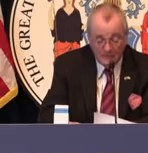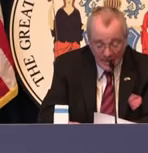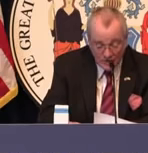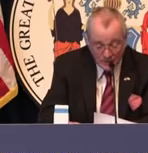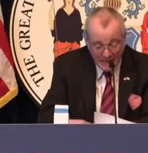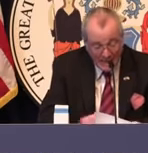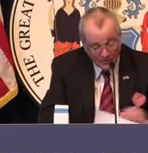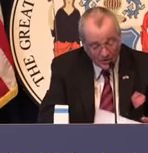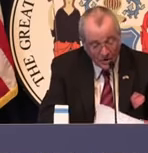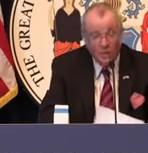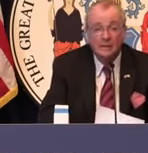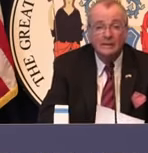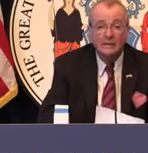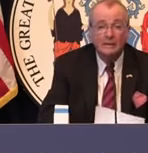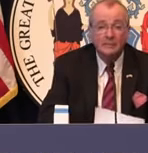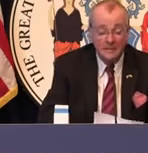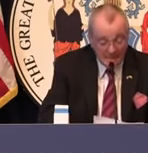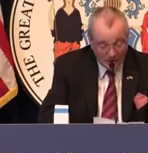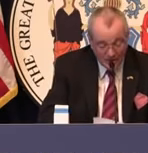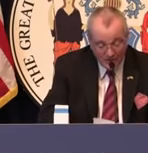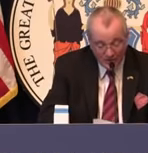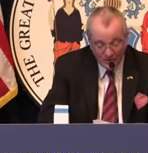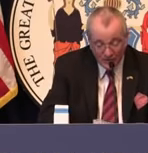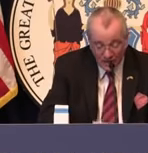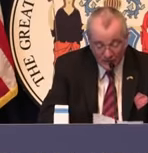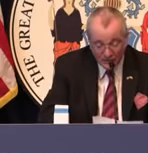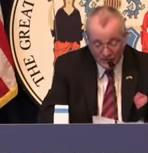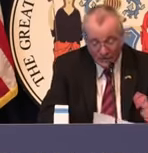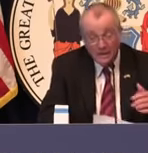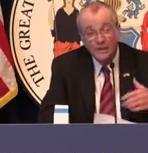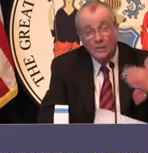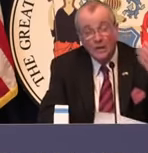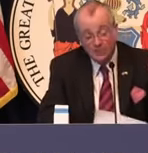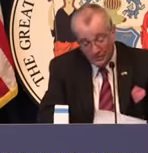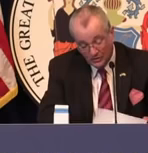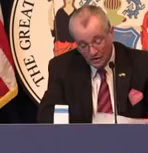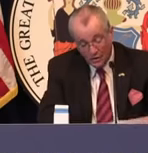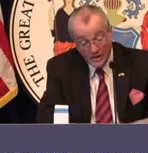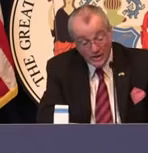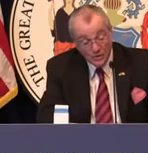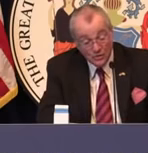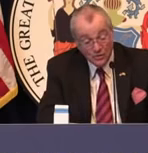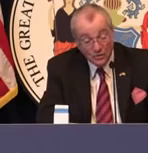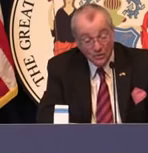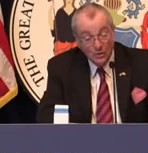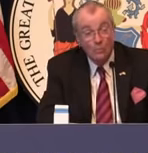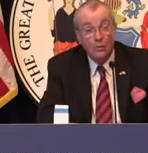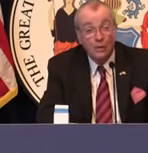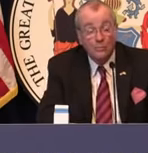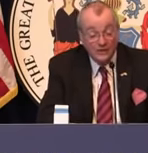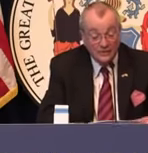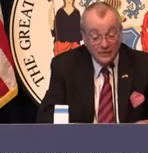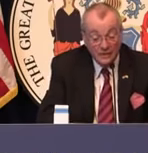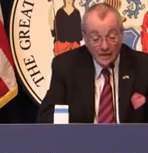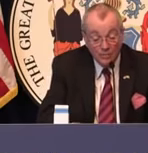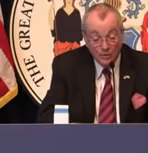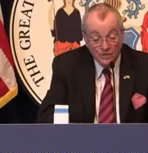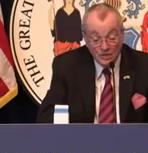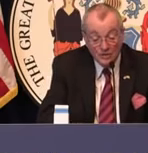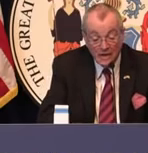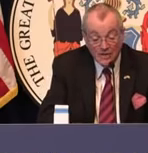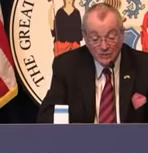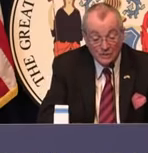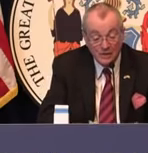in place now to enhance our current mitigation efforts and others that will help us ensure a stronger, more robust, and